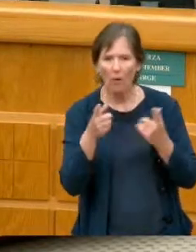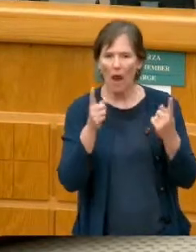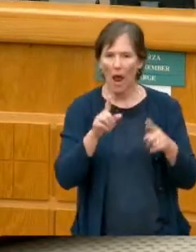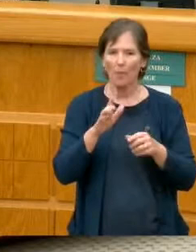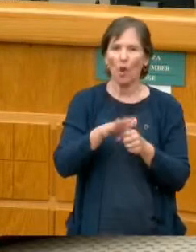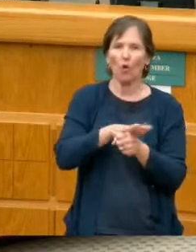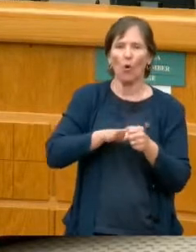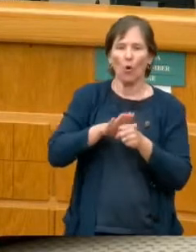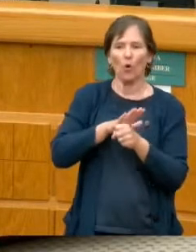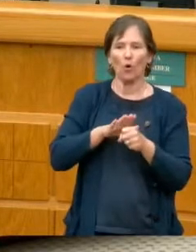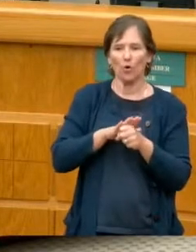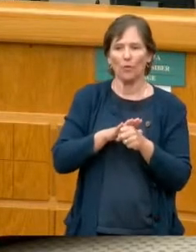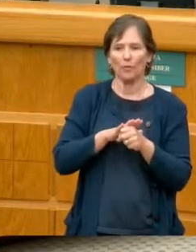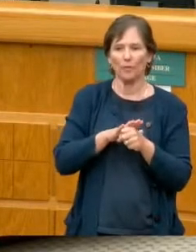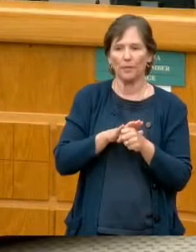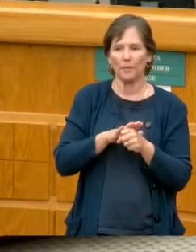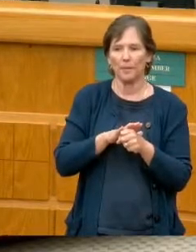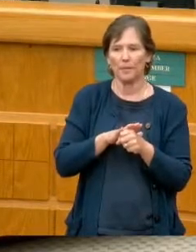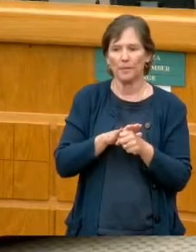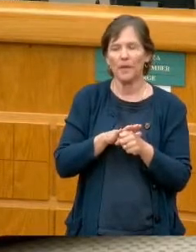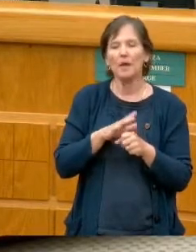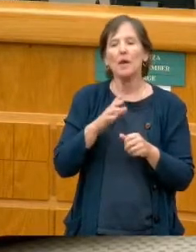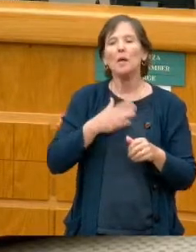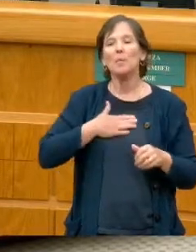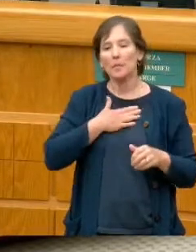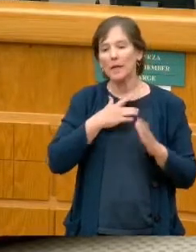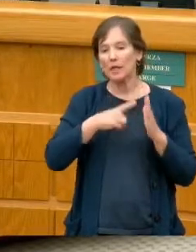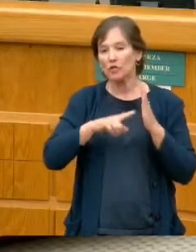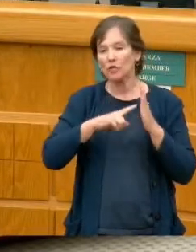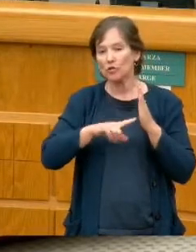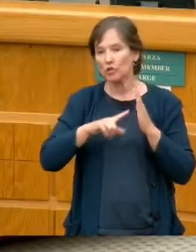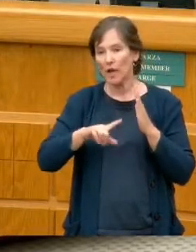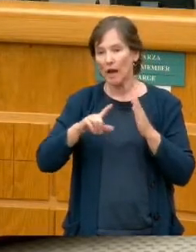county share a joint webpage for COVID-19. We'll